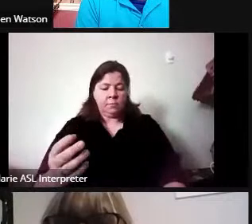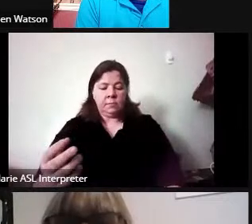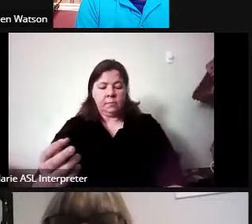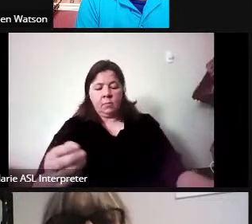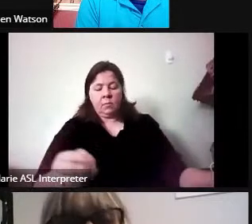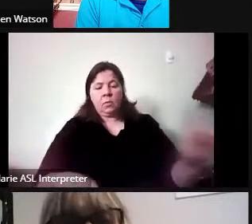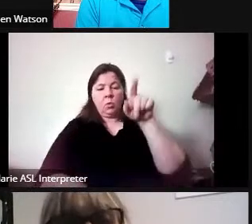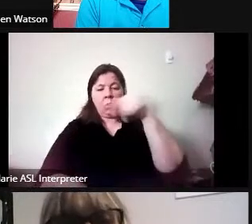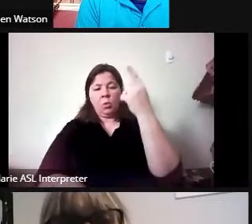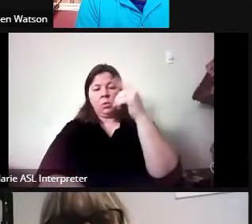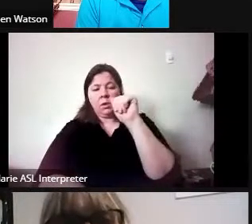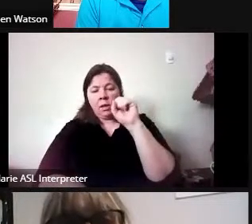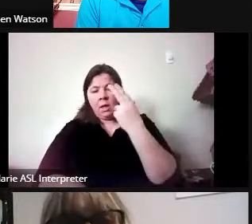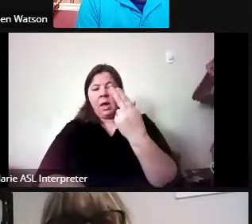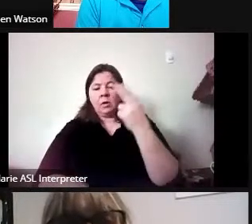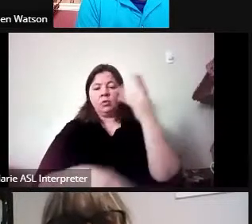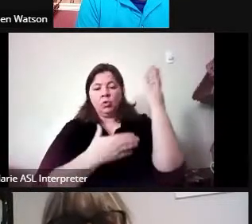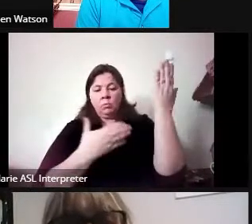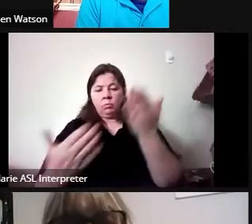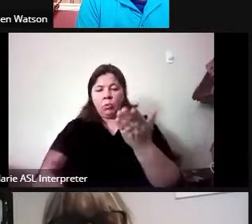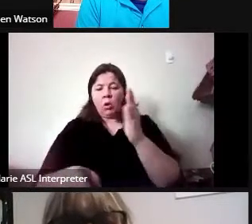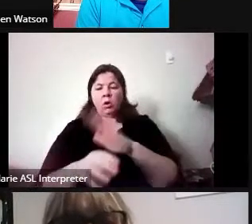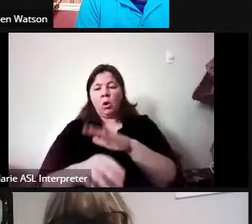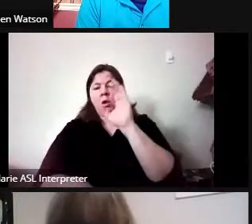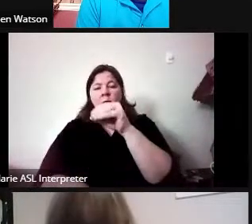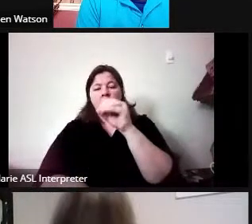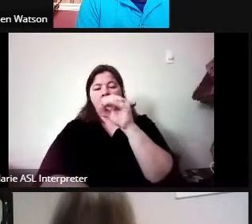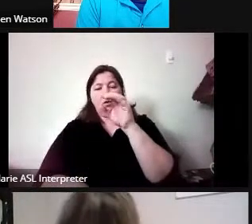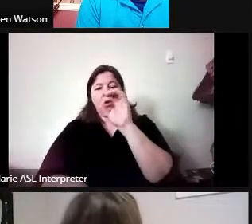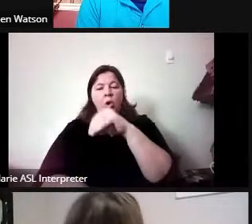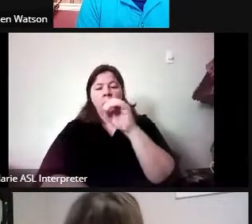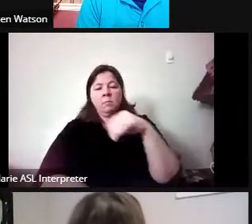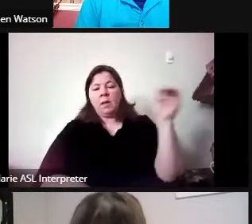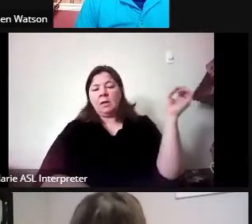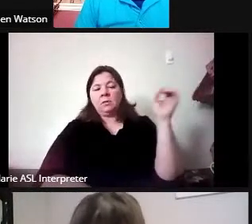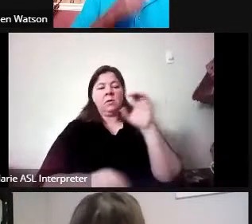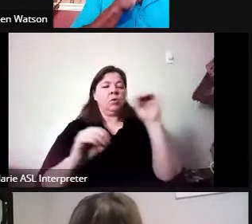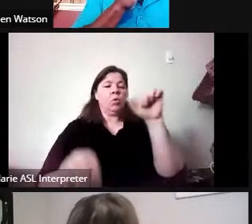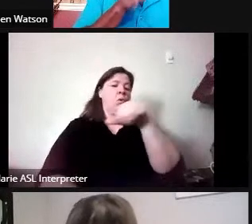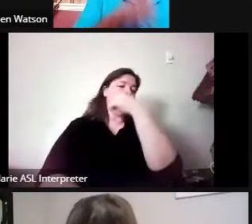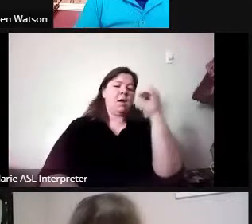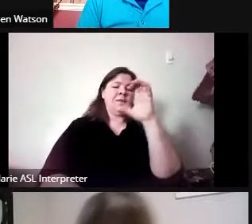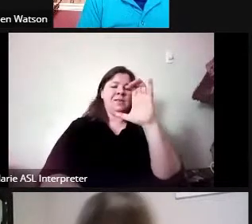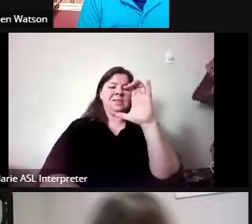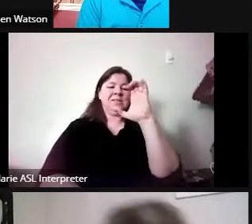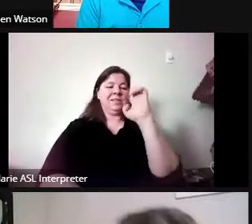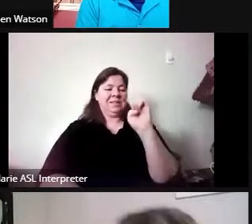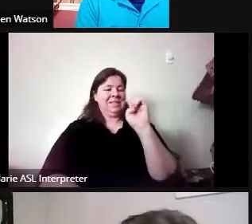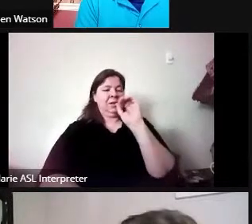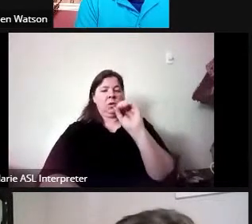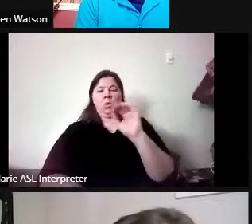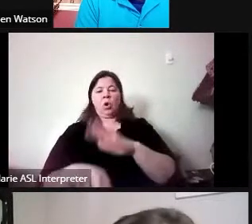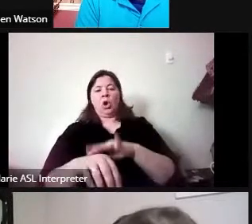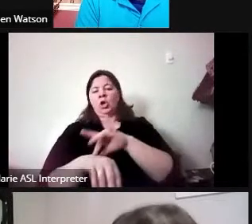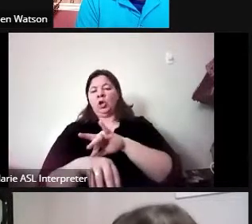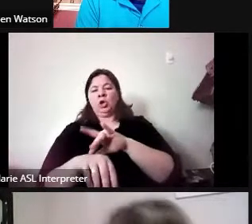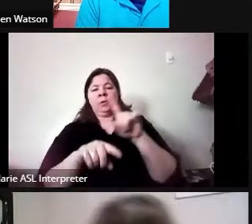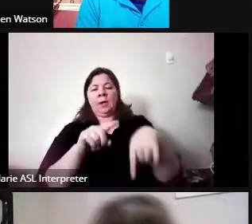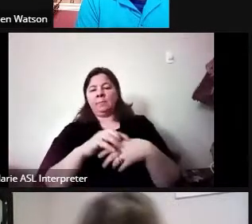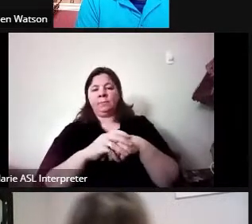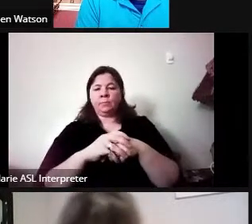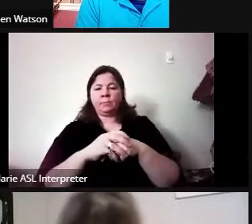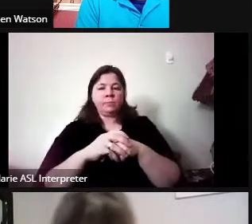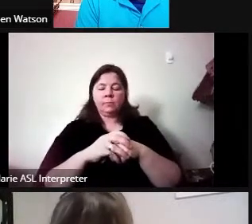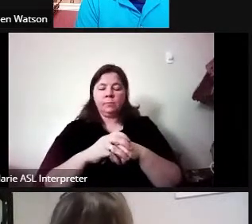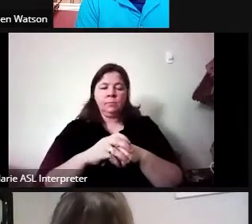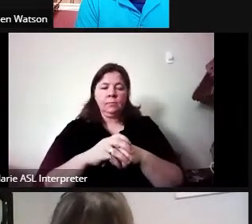could brought this Onpassive. No other CEO, no other man could have brought this Onpassive on this earth, even if let it be